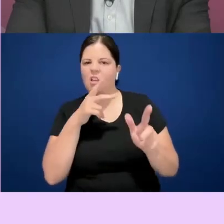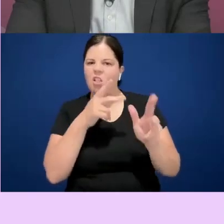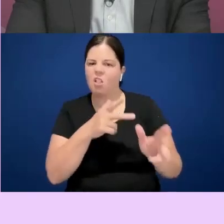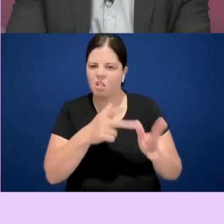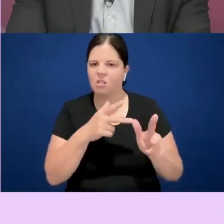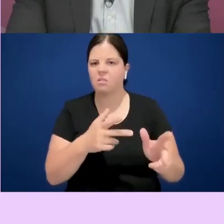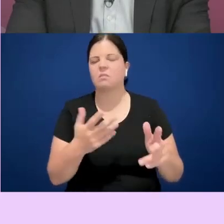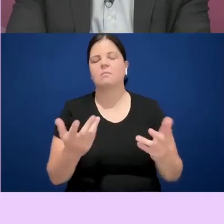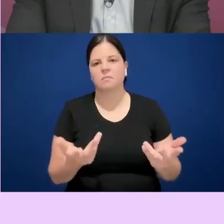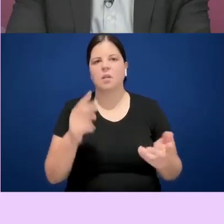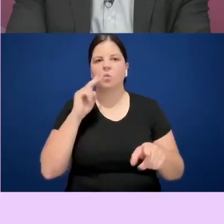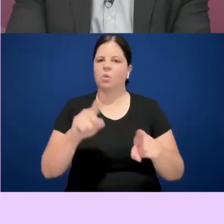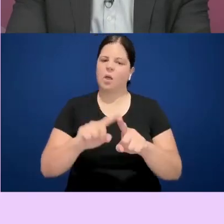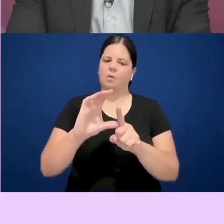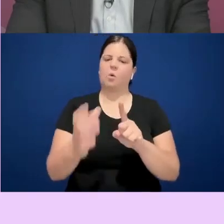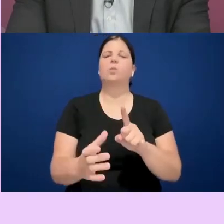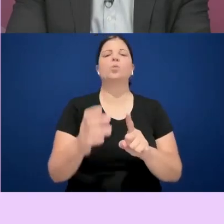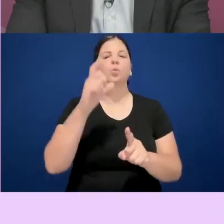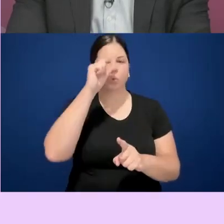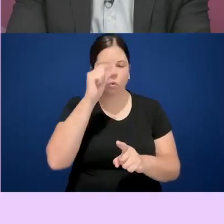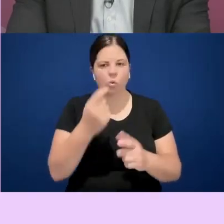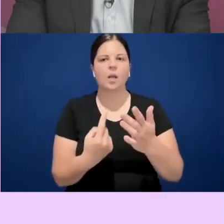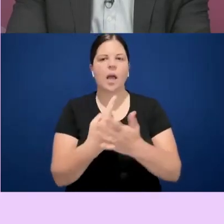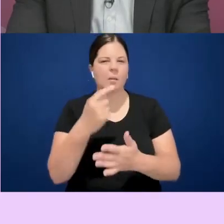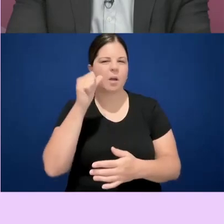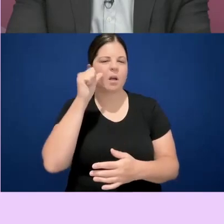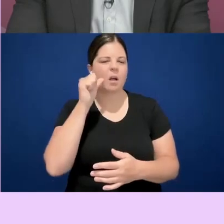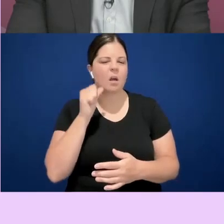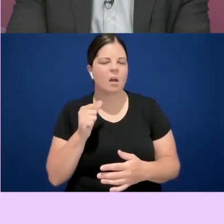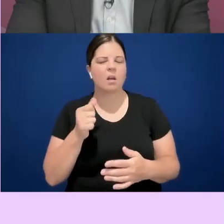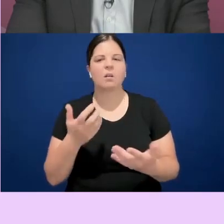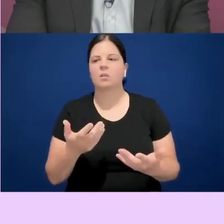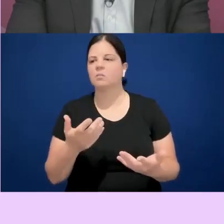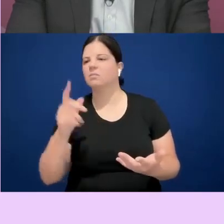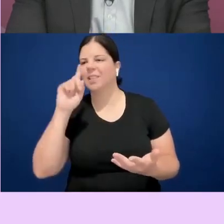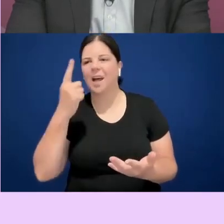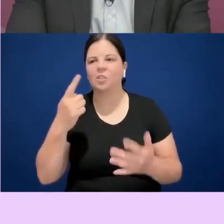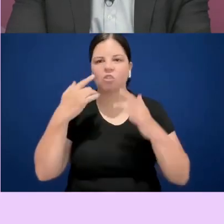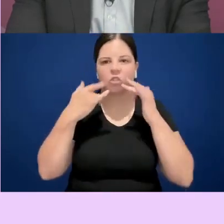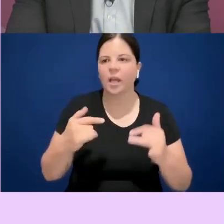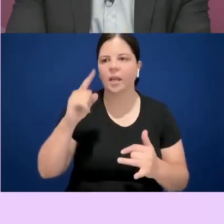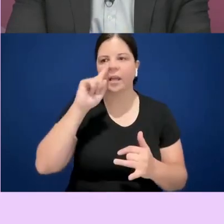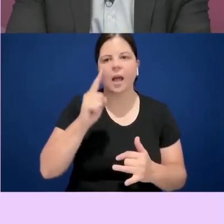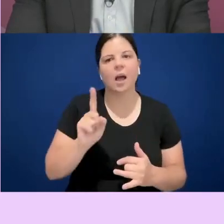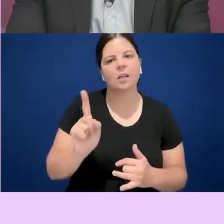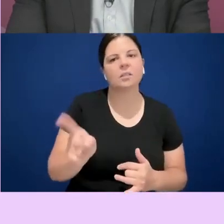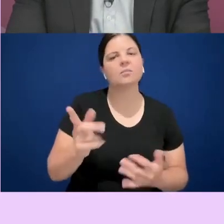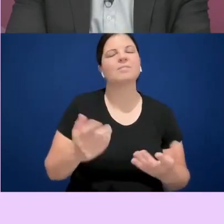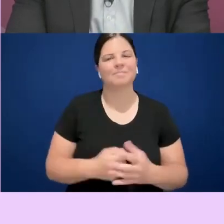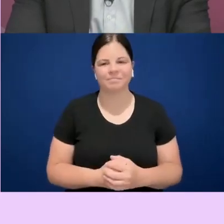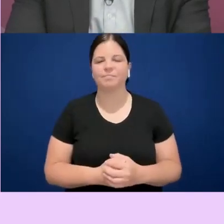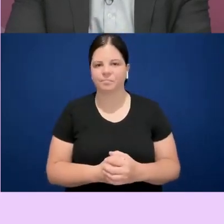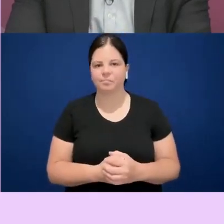indicates to us a culture where corruption is likely to go unchecked or unchallenged. And now to the broader survey